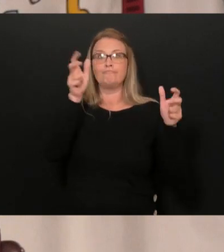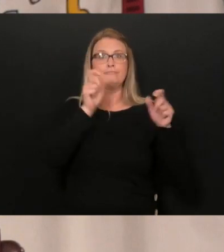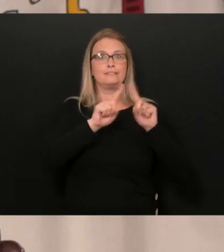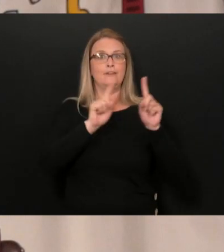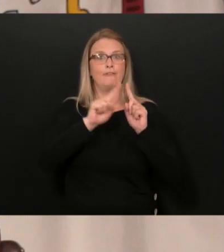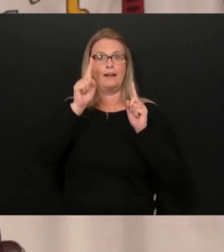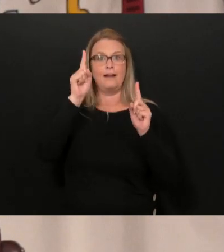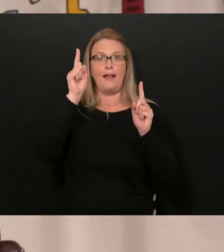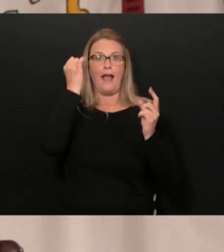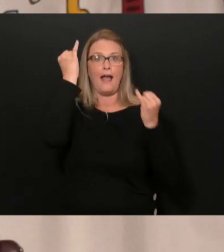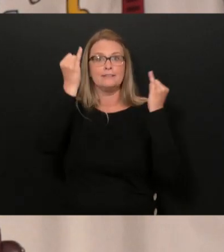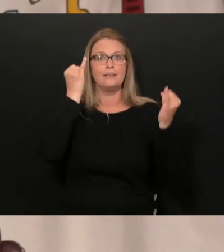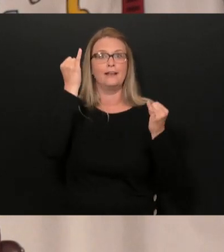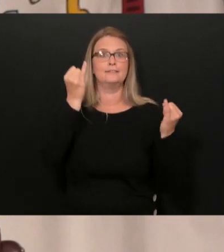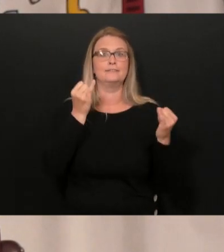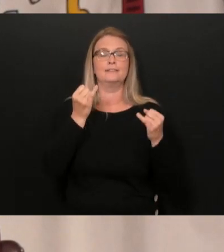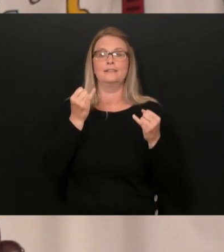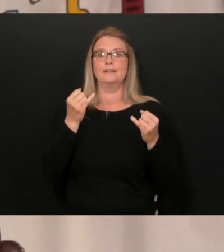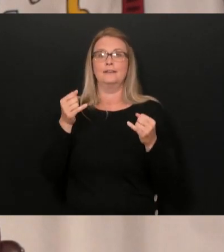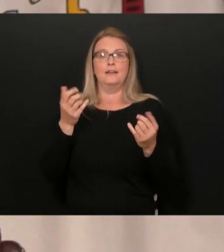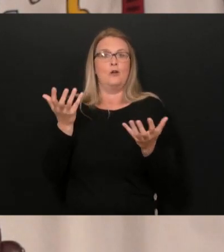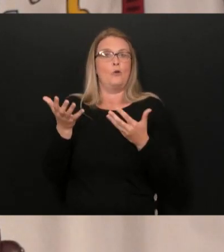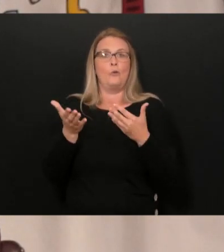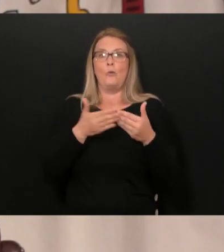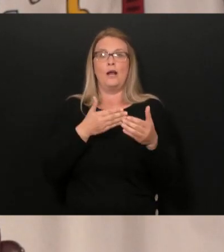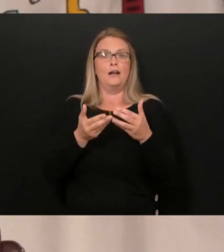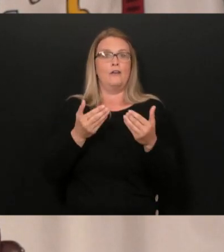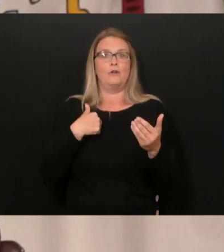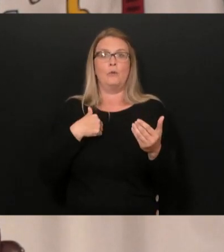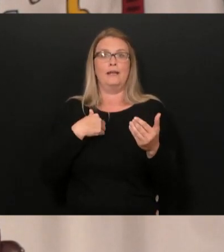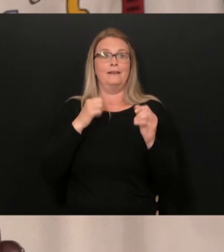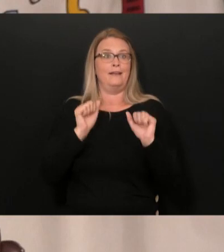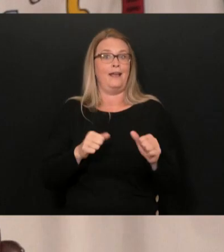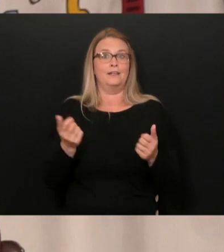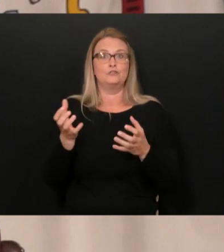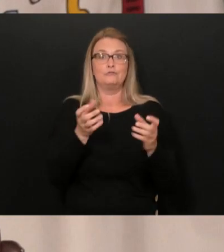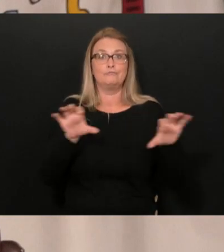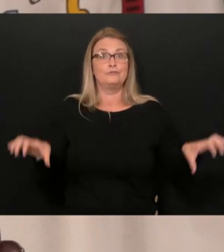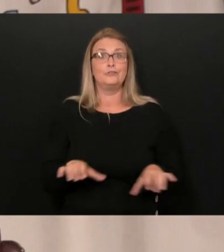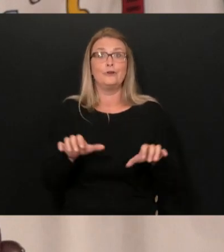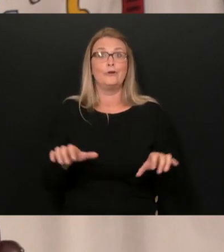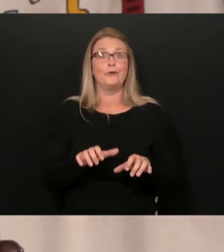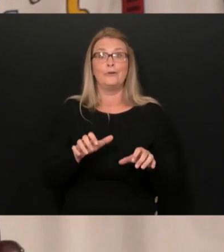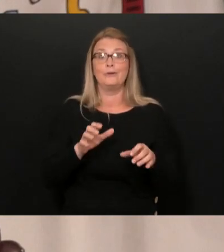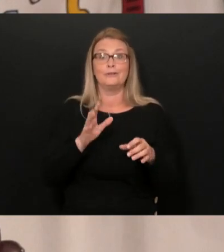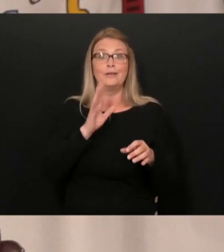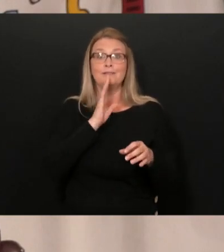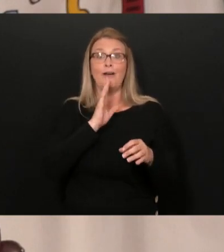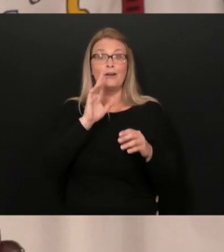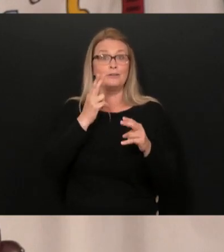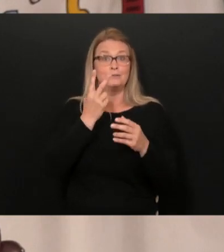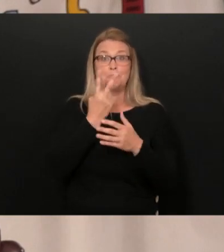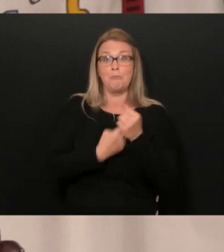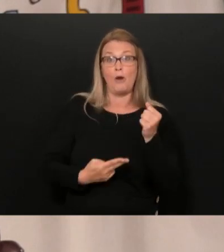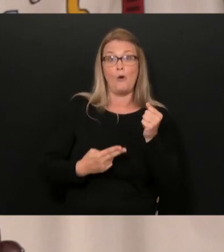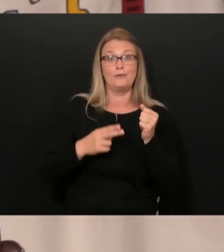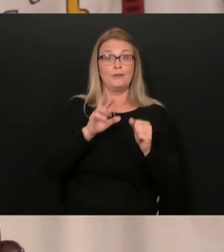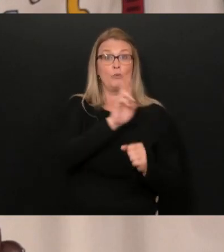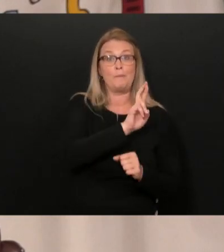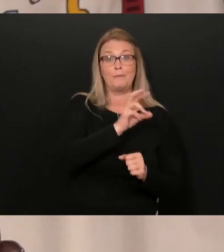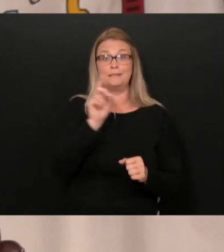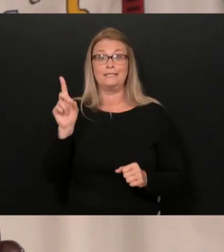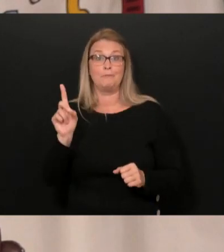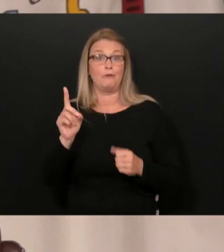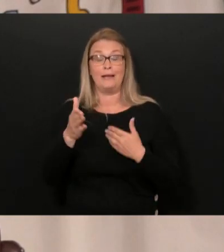We welcome, you know, talking to anyone across the aisle. You know, on both sides, it doesn't matter to me a bit in the